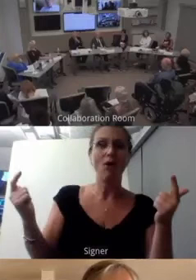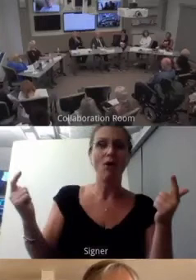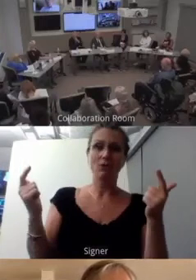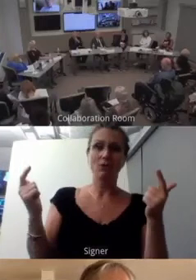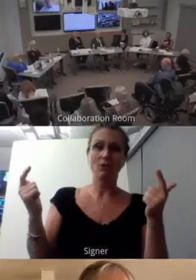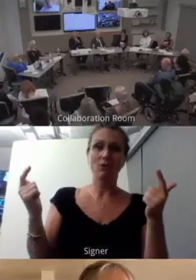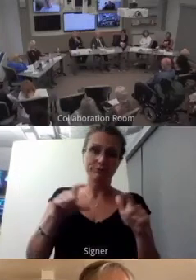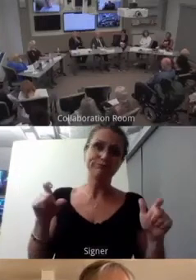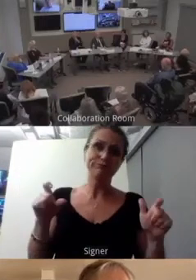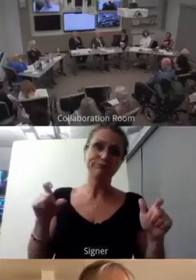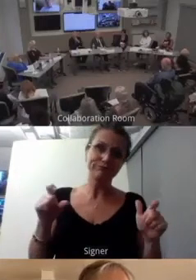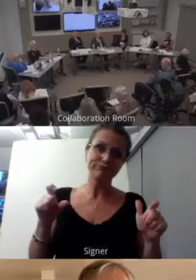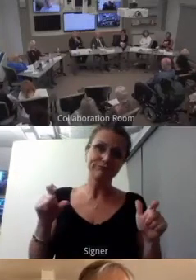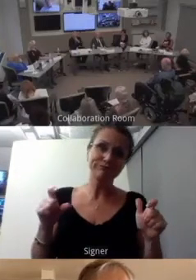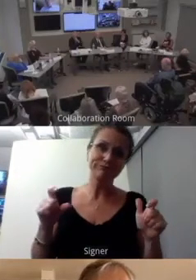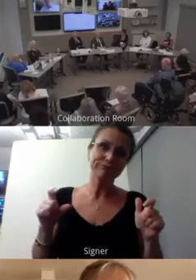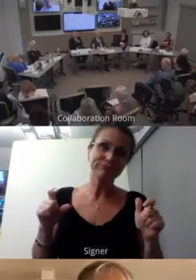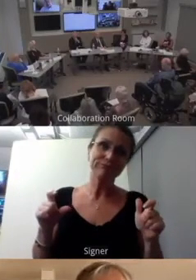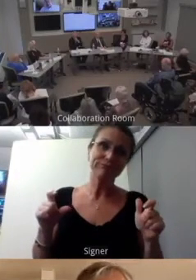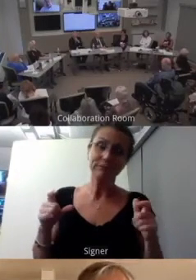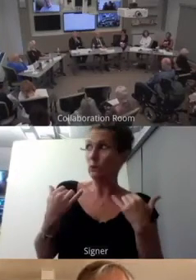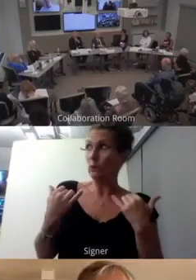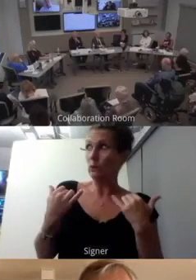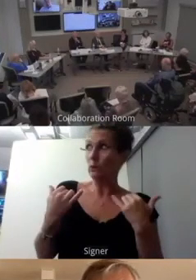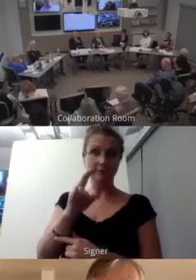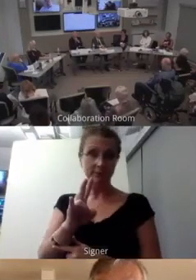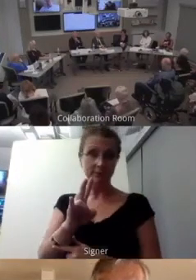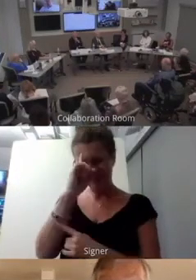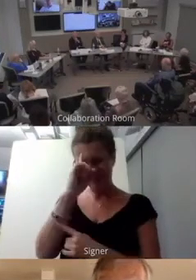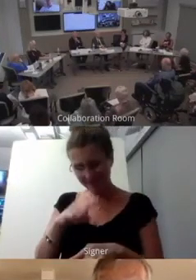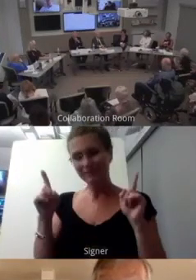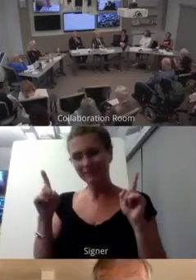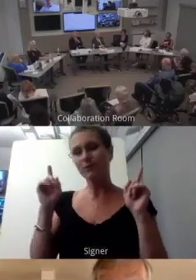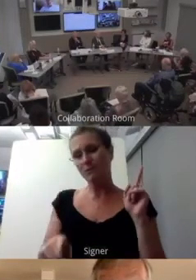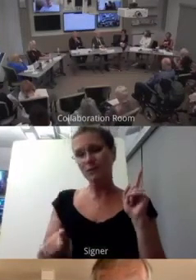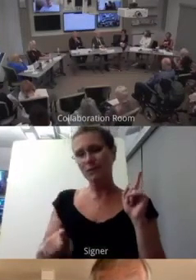to think differently. And it's really the same kind of concept of making